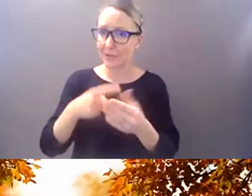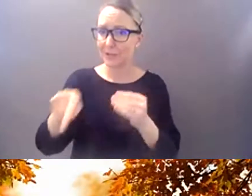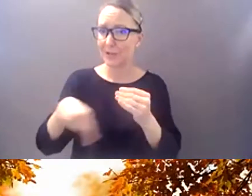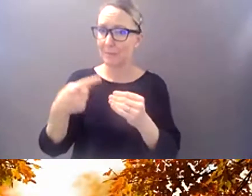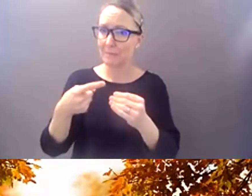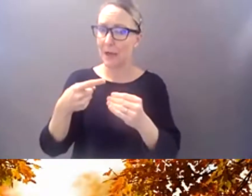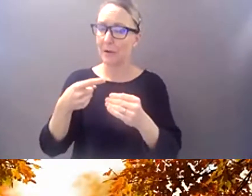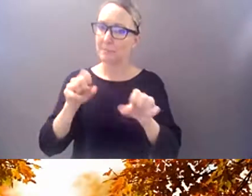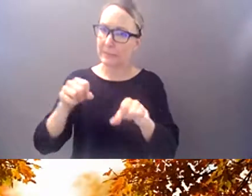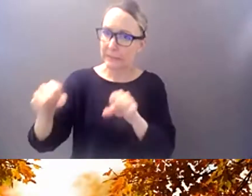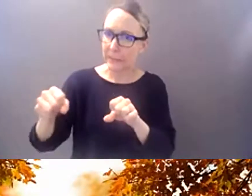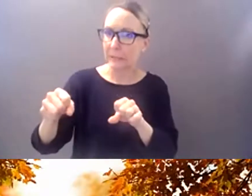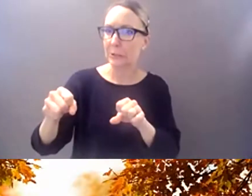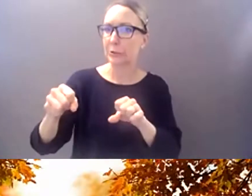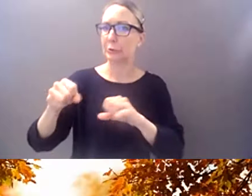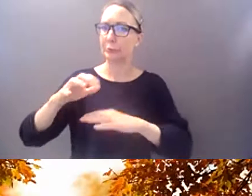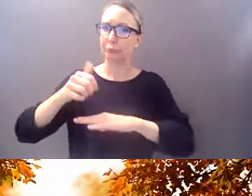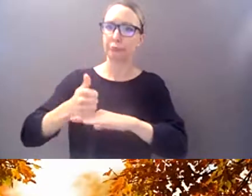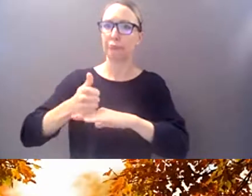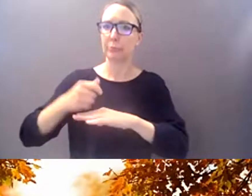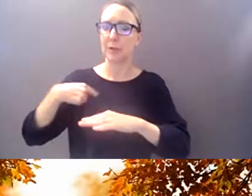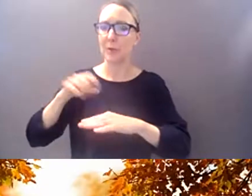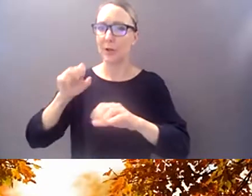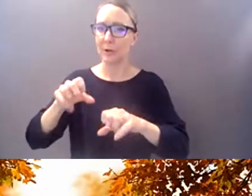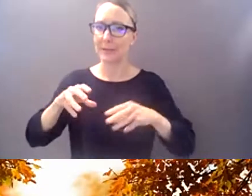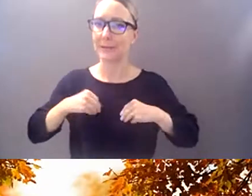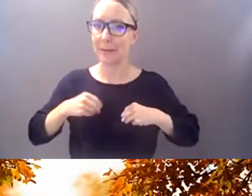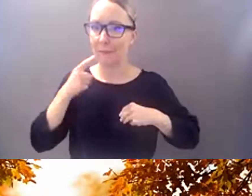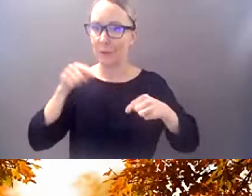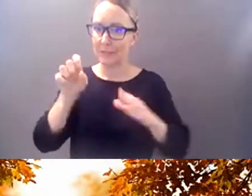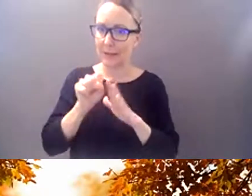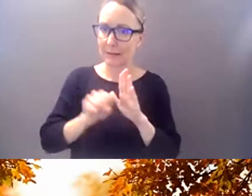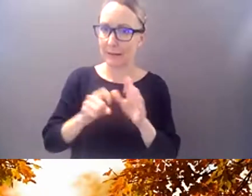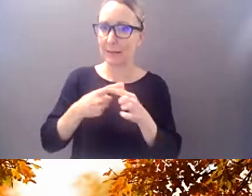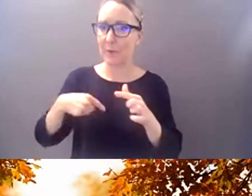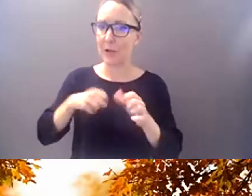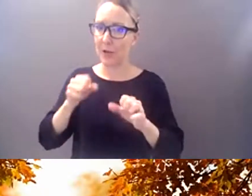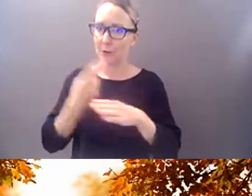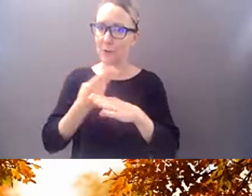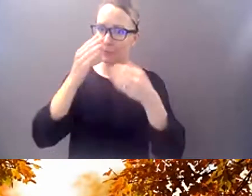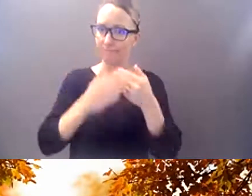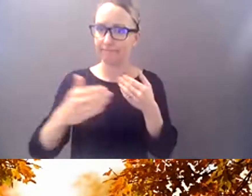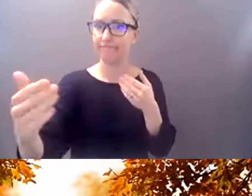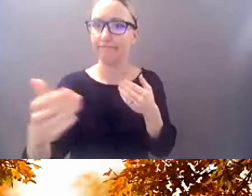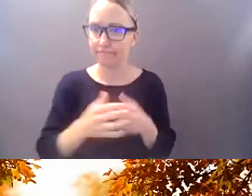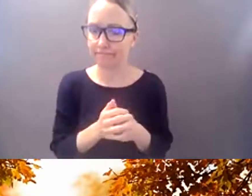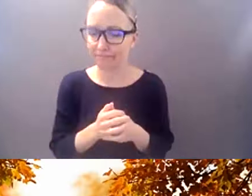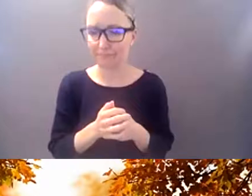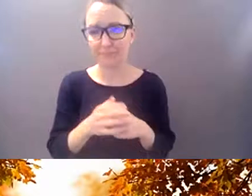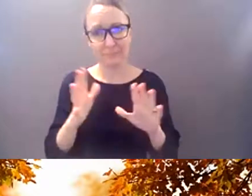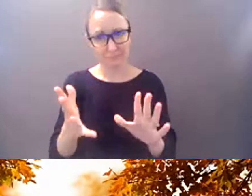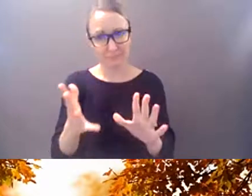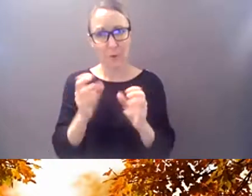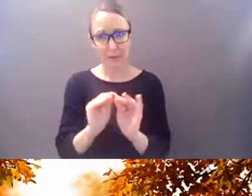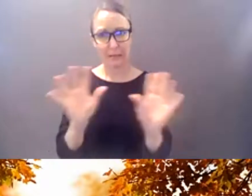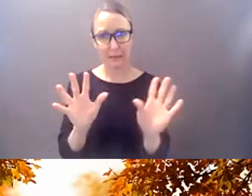that we could potentially adopt as a state and move forward together. And what I really want to make clear at the outset is that